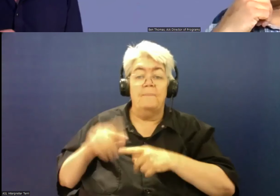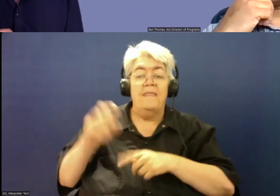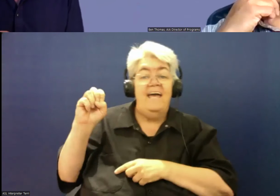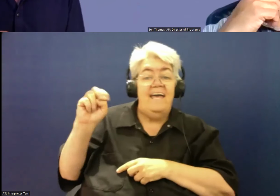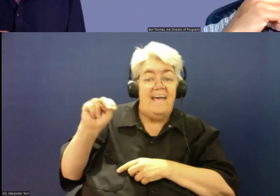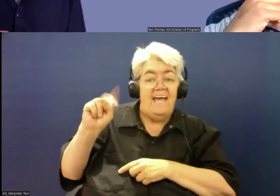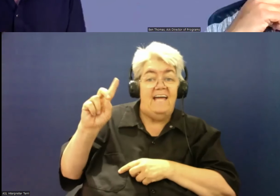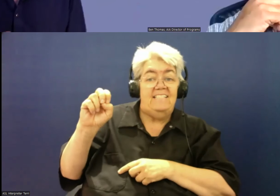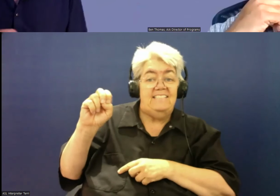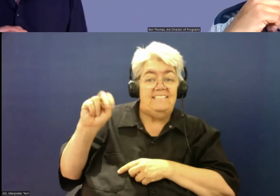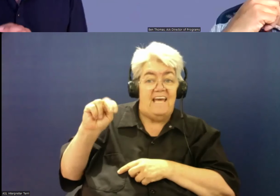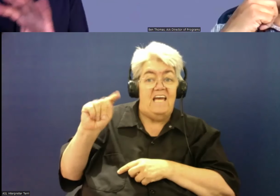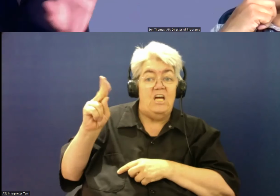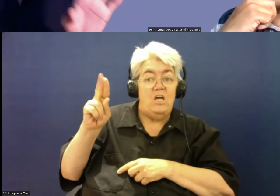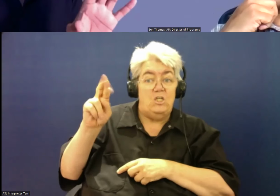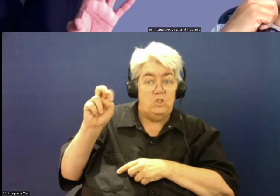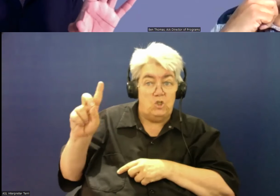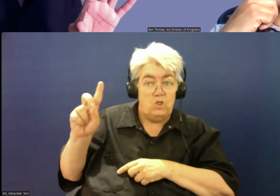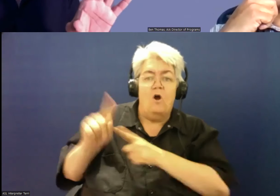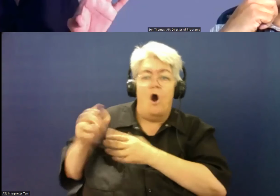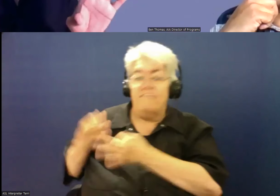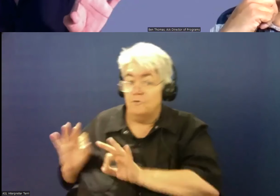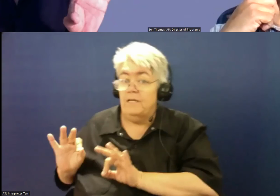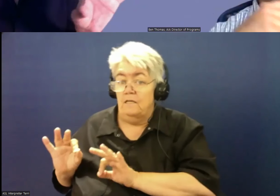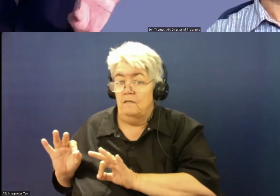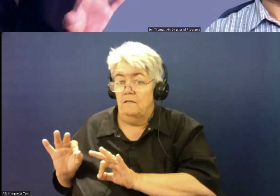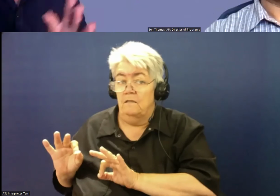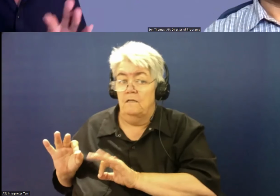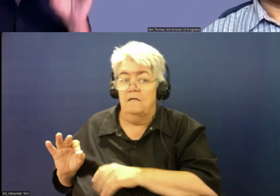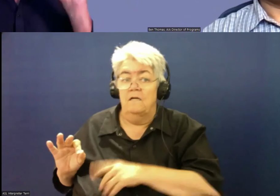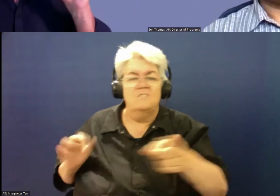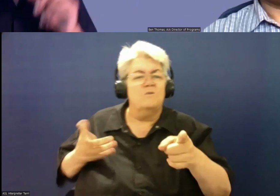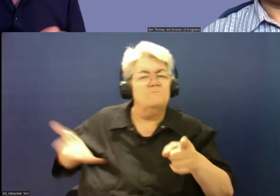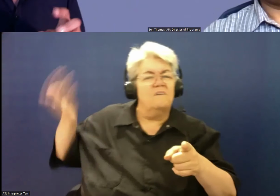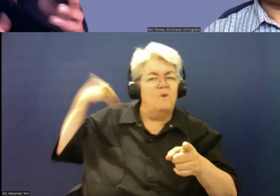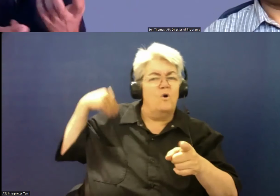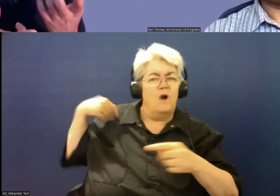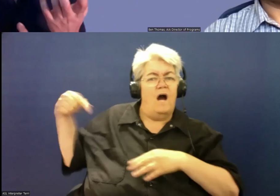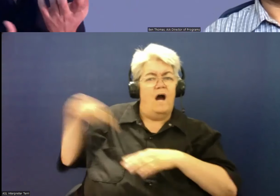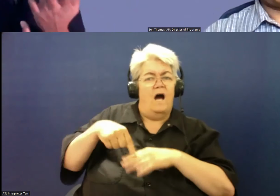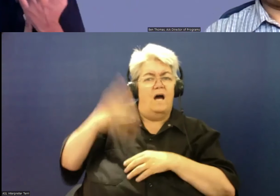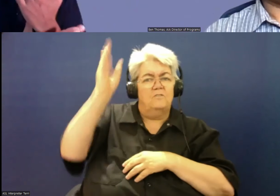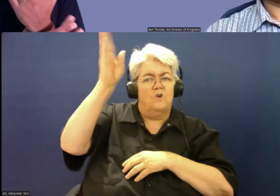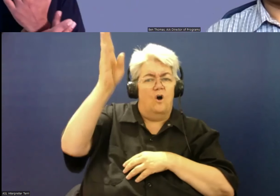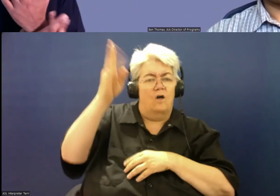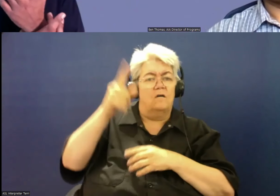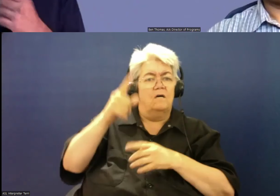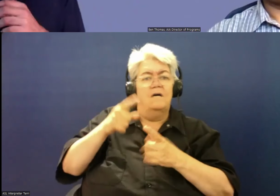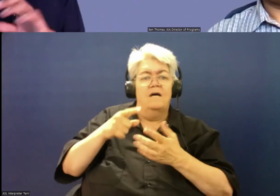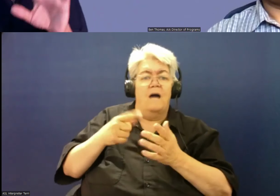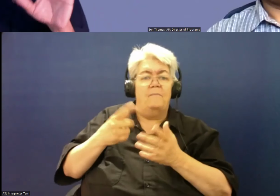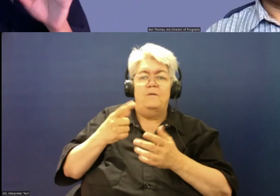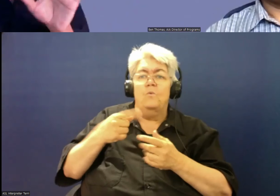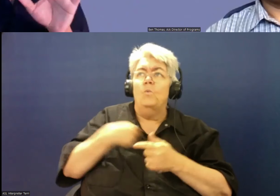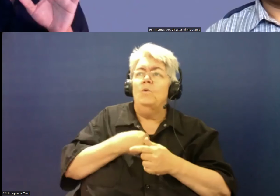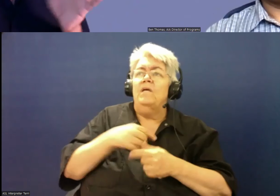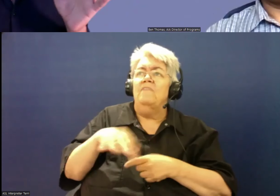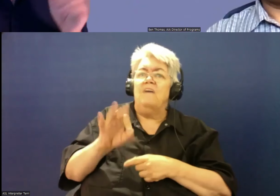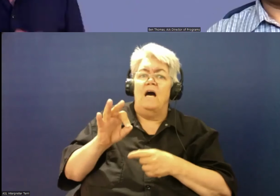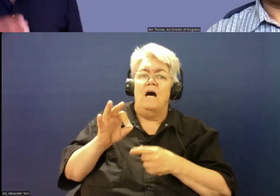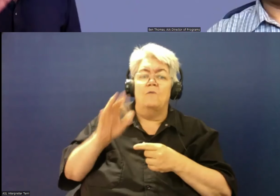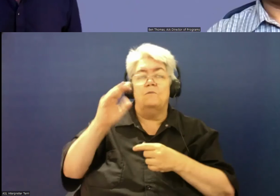were in principle free. The talk that I gave last time, Ben, I hope it just sort of jogs your memory, but in some cases, we found what